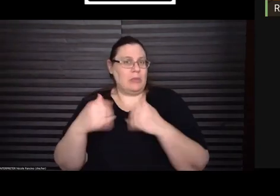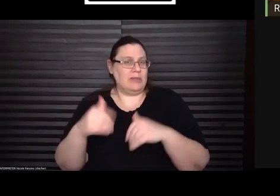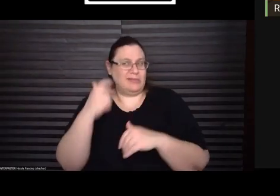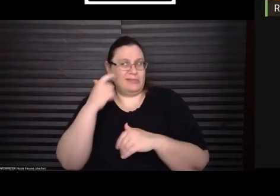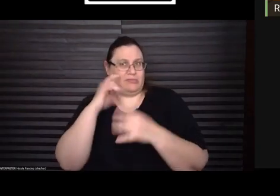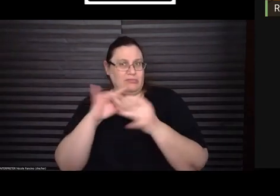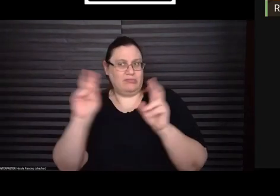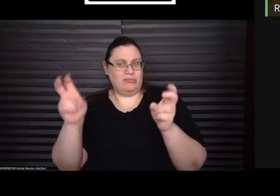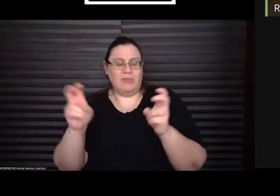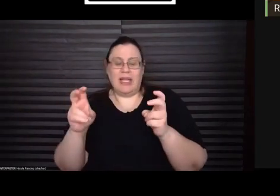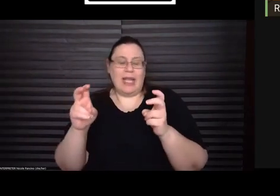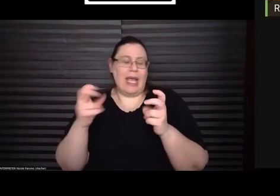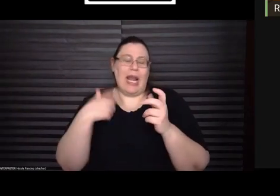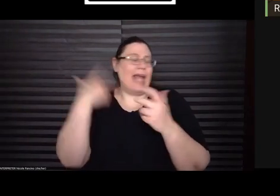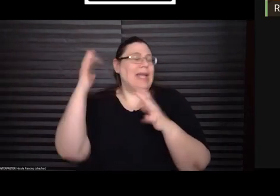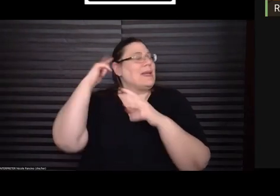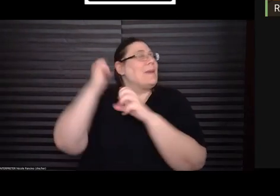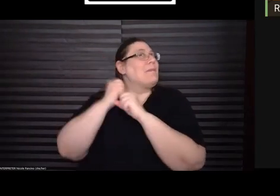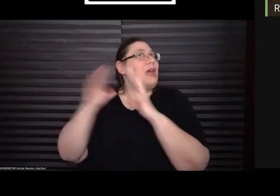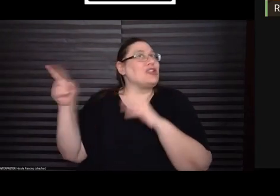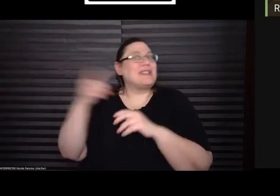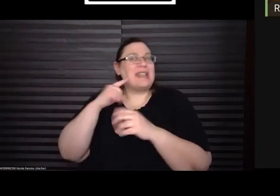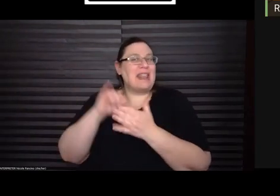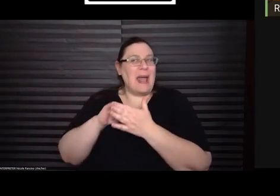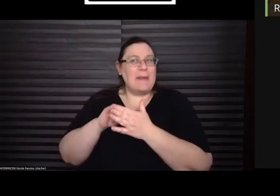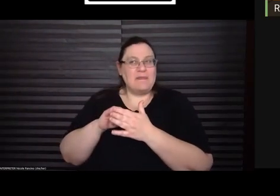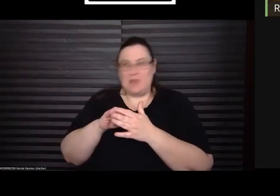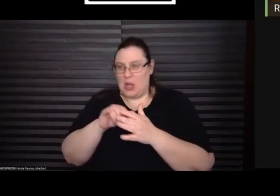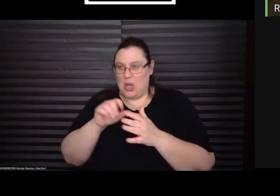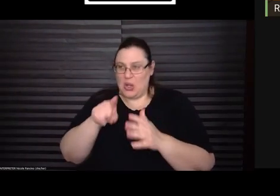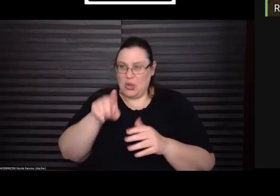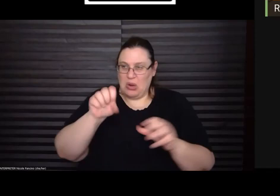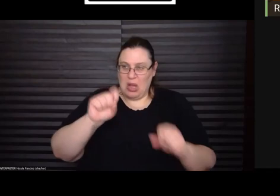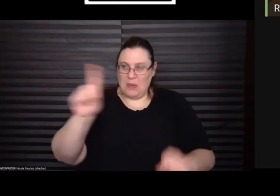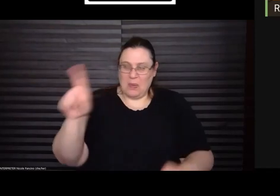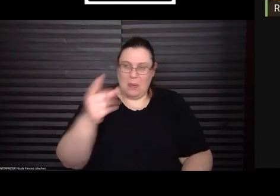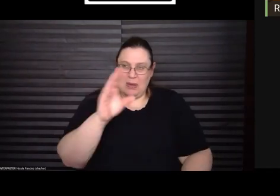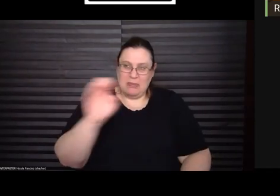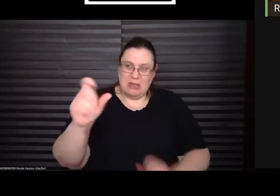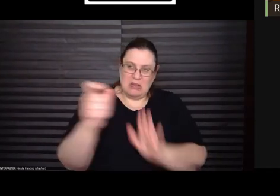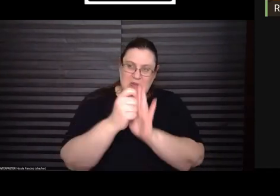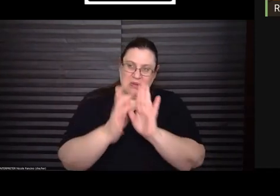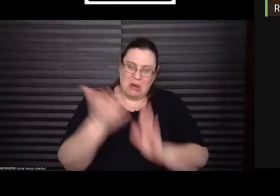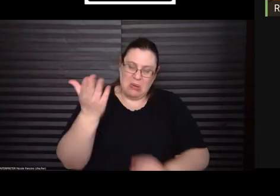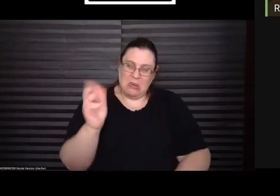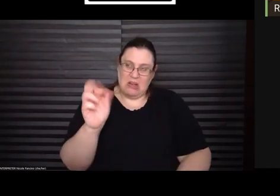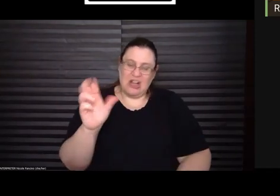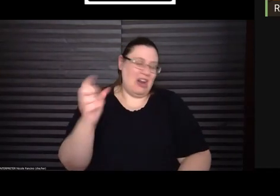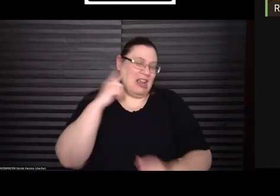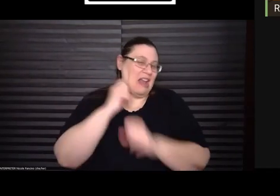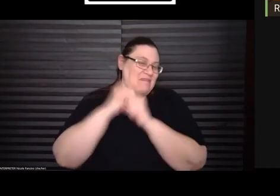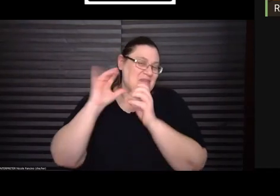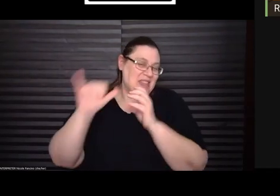say. And I can just hear her say, you know, you can only be the writer that you